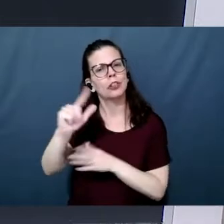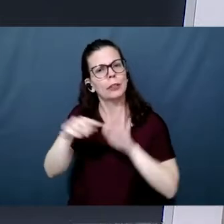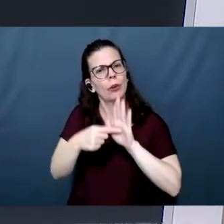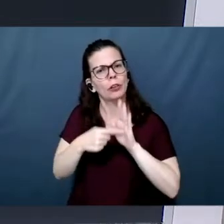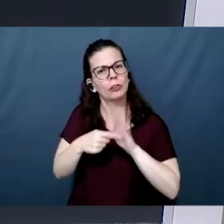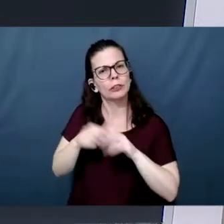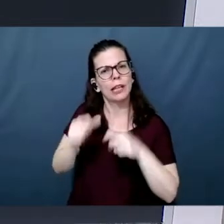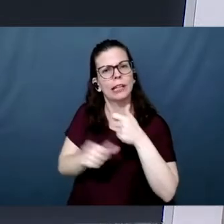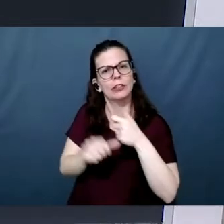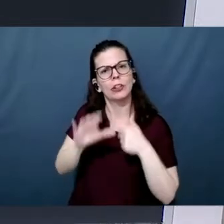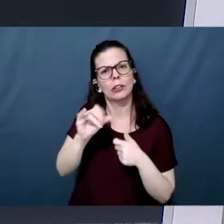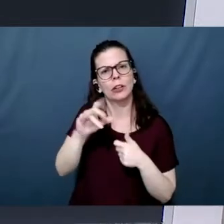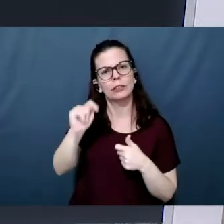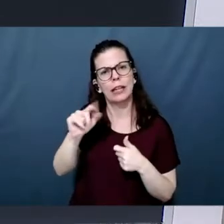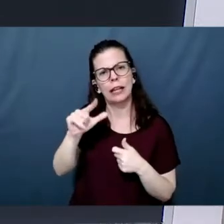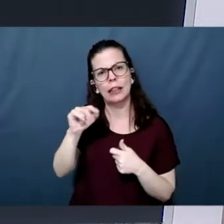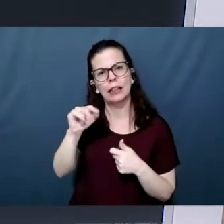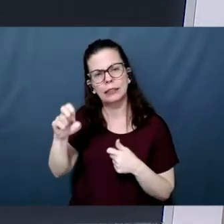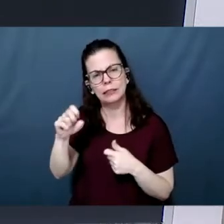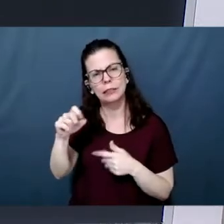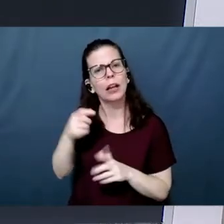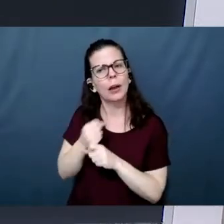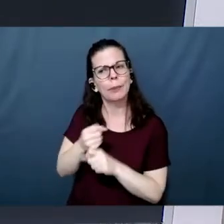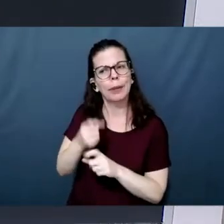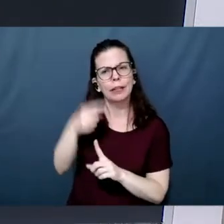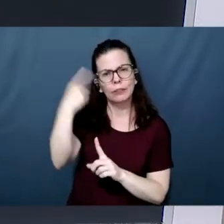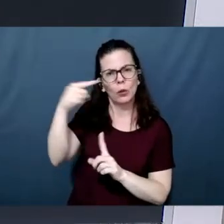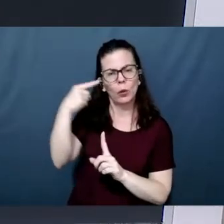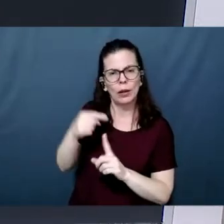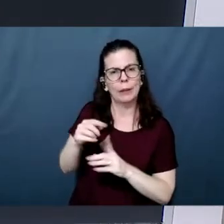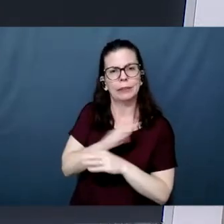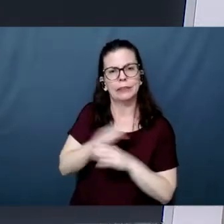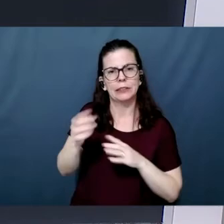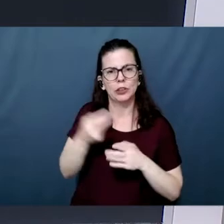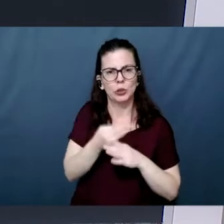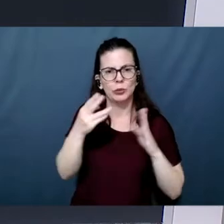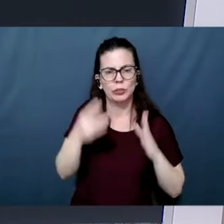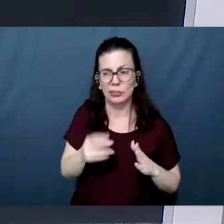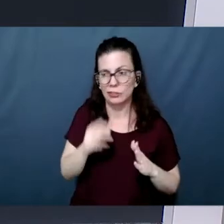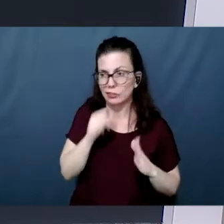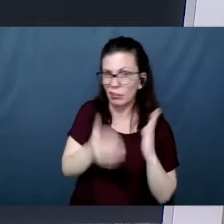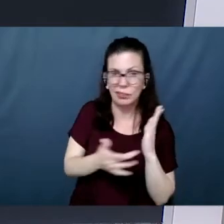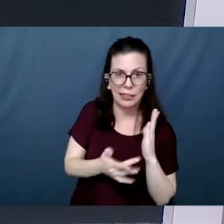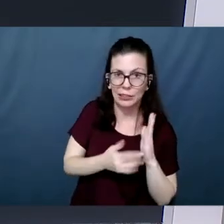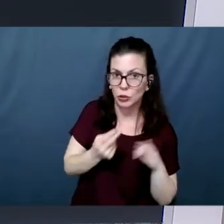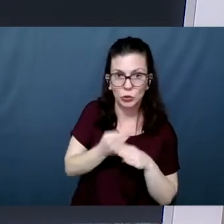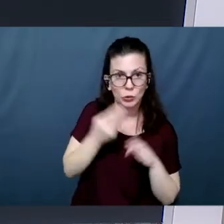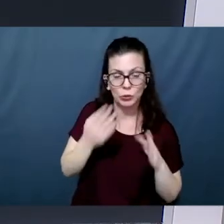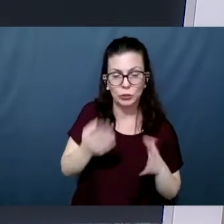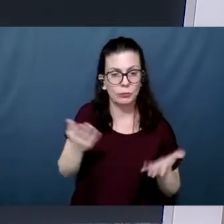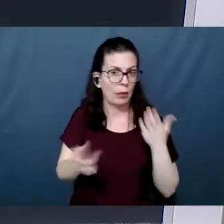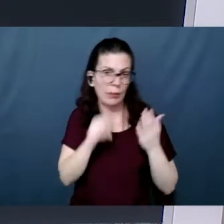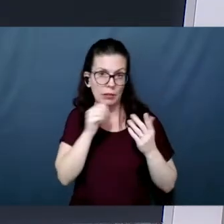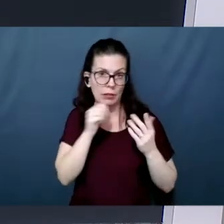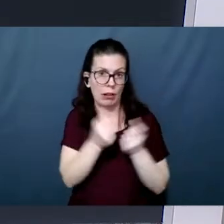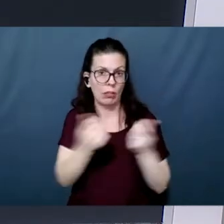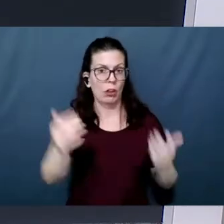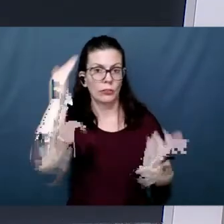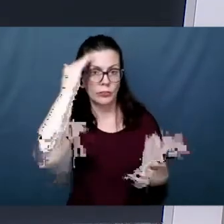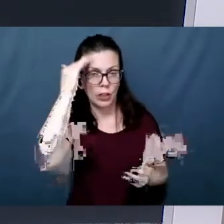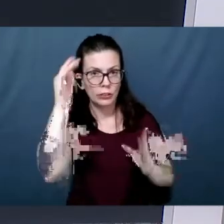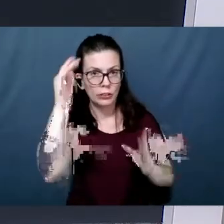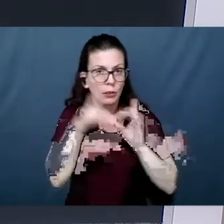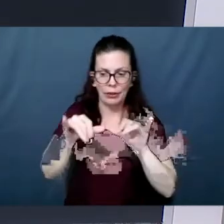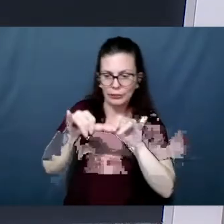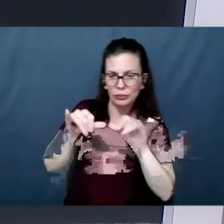for business users, for non-technical users who probably have not a lot of knowledge about the engineering aspects of